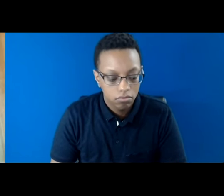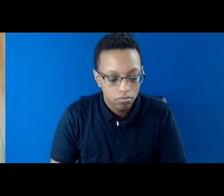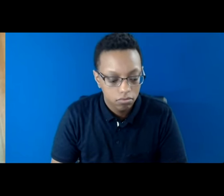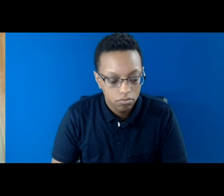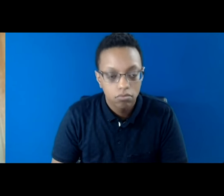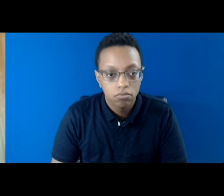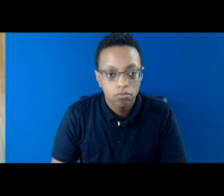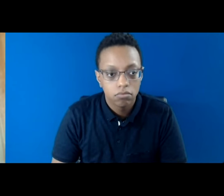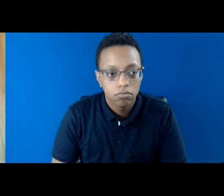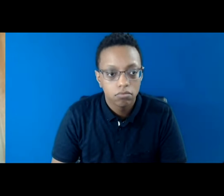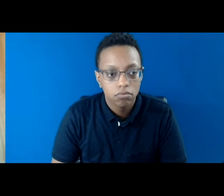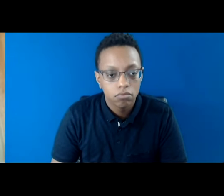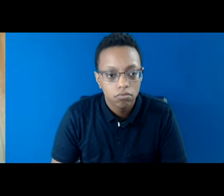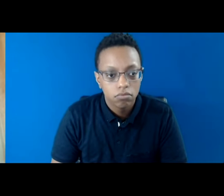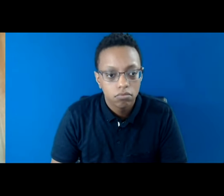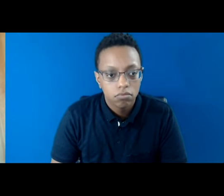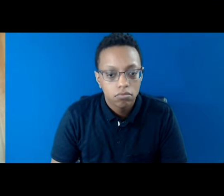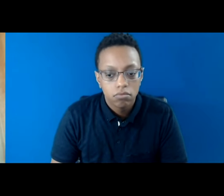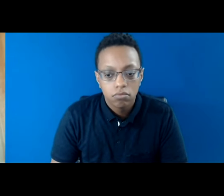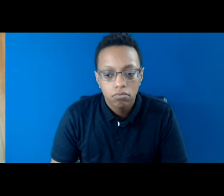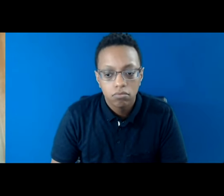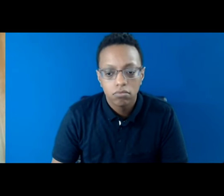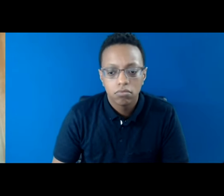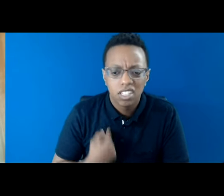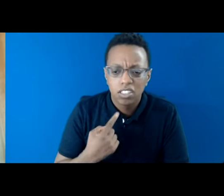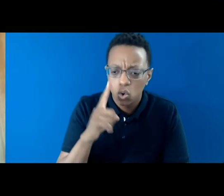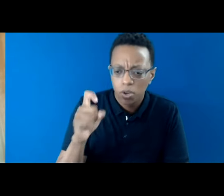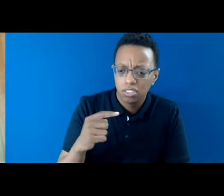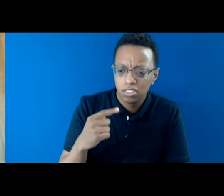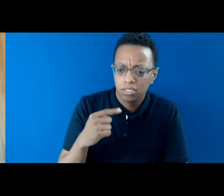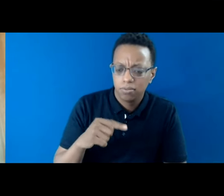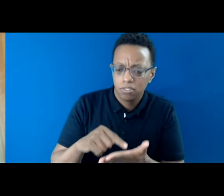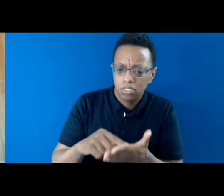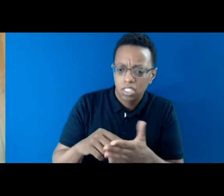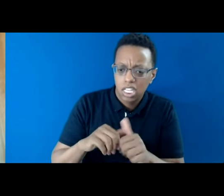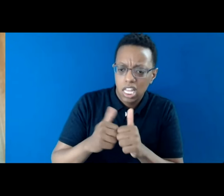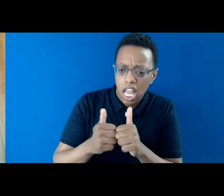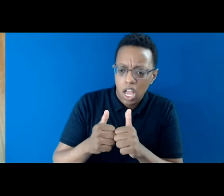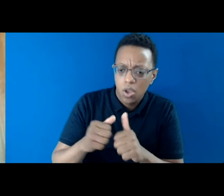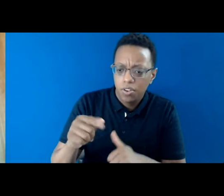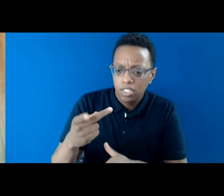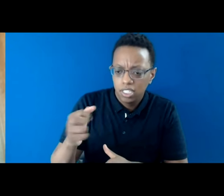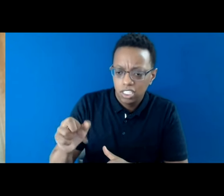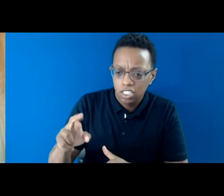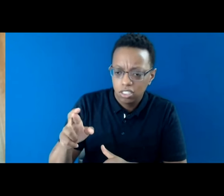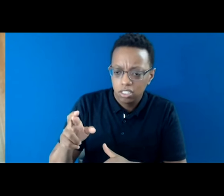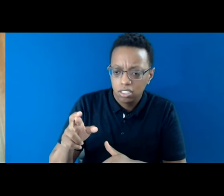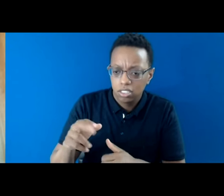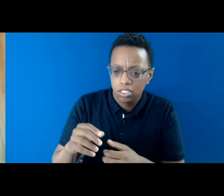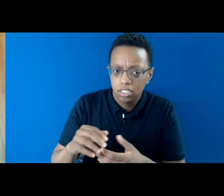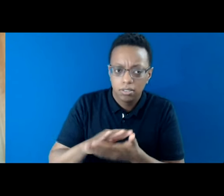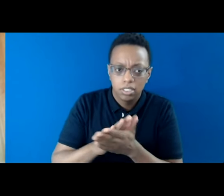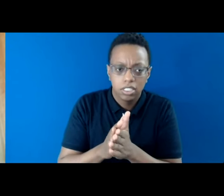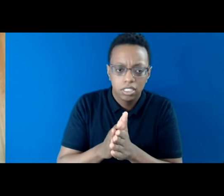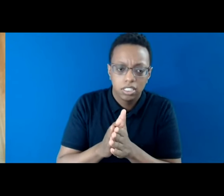Asking me to talk about some of the ways that gender is normalized through surgeries performed